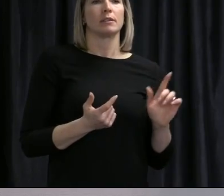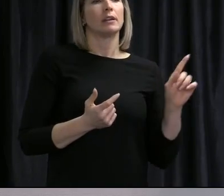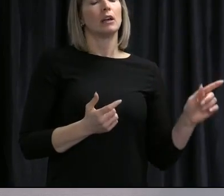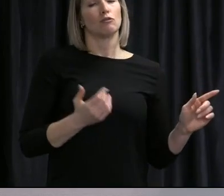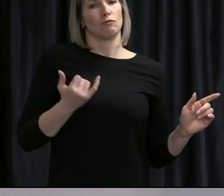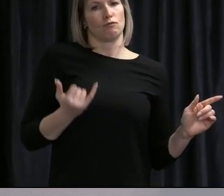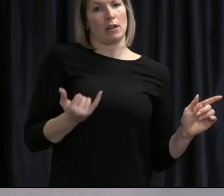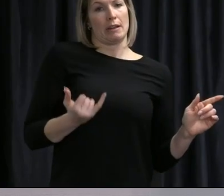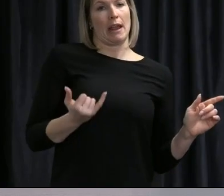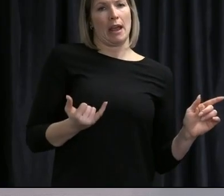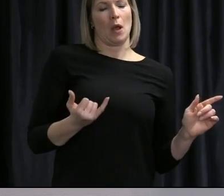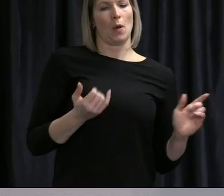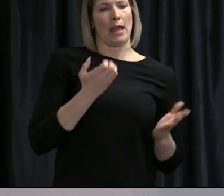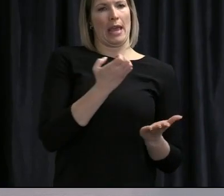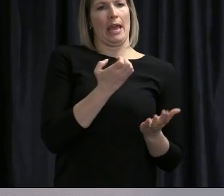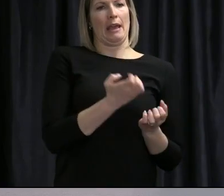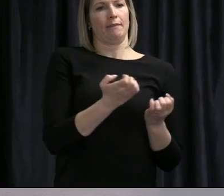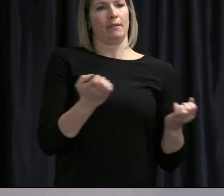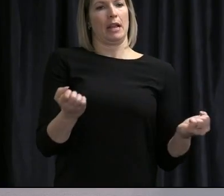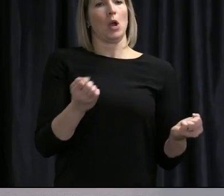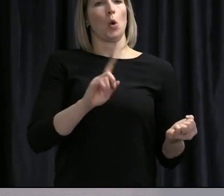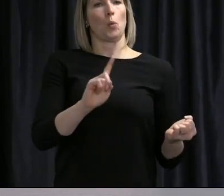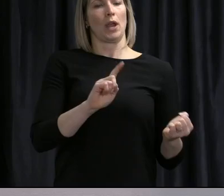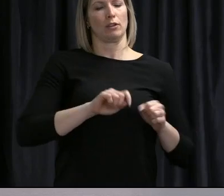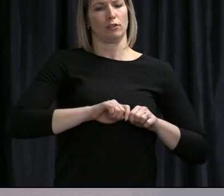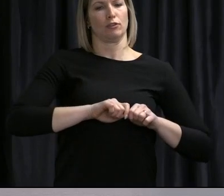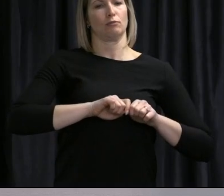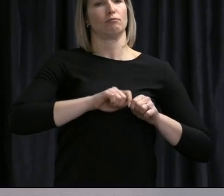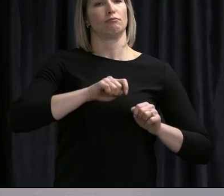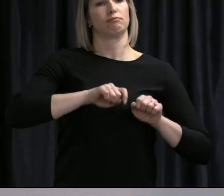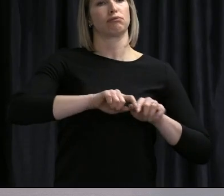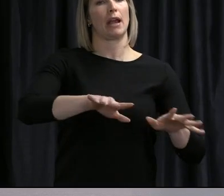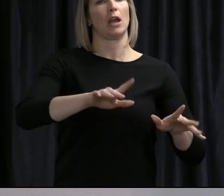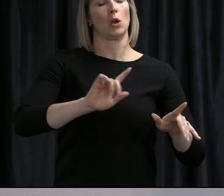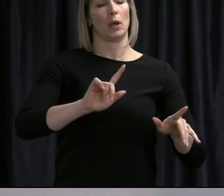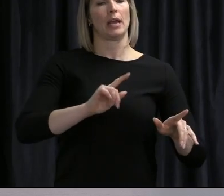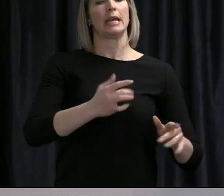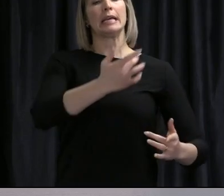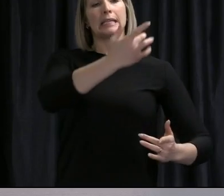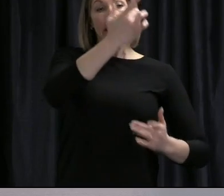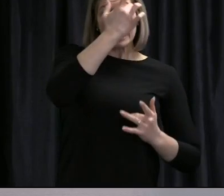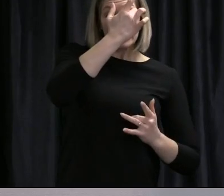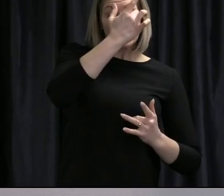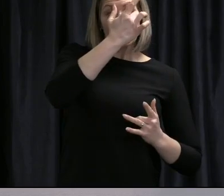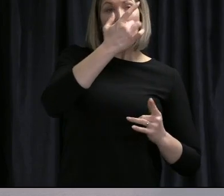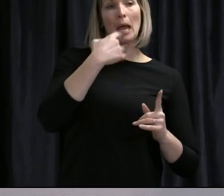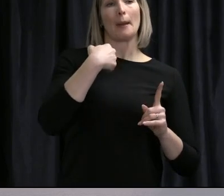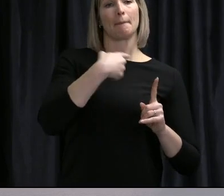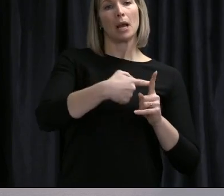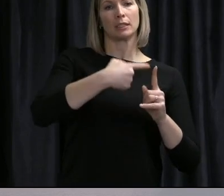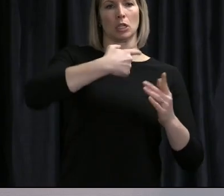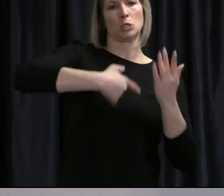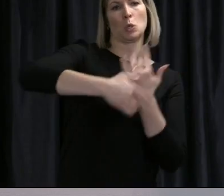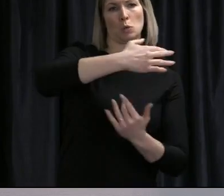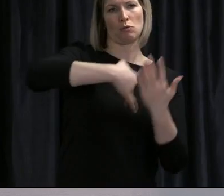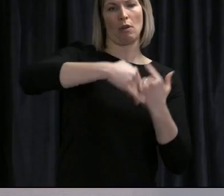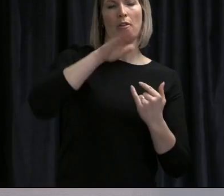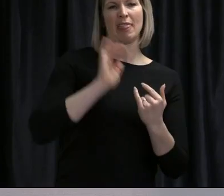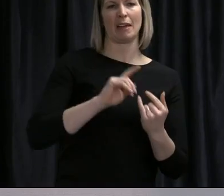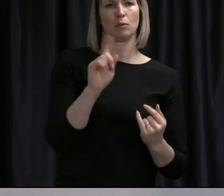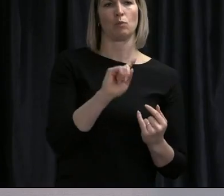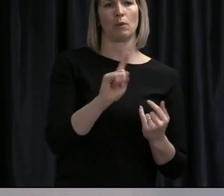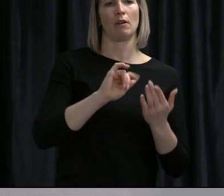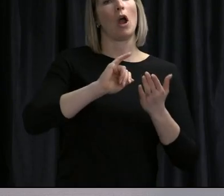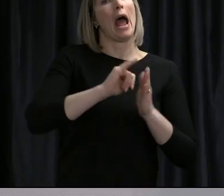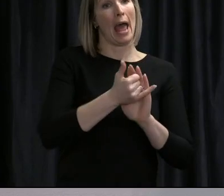indicates that the majority of spread is happening between people who are symptomatic, who are in close contact with people who have the